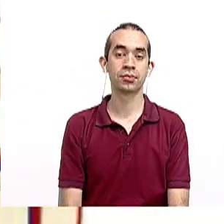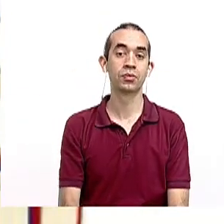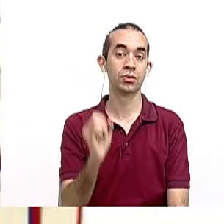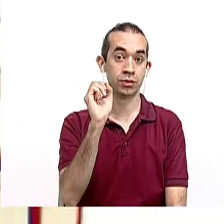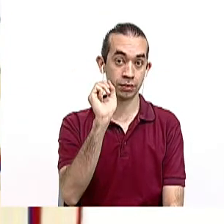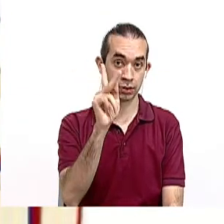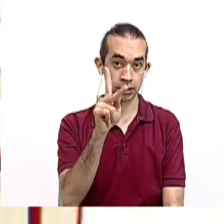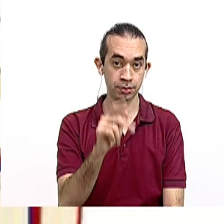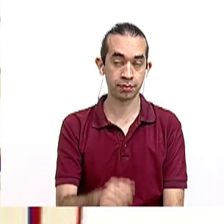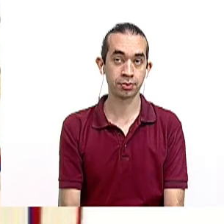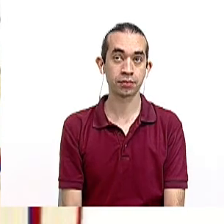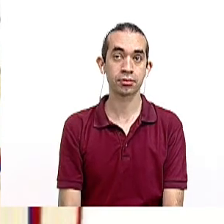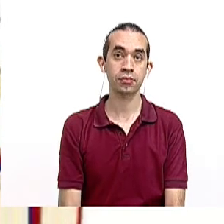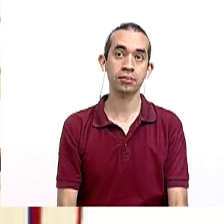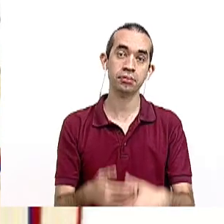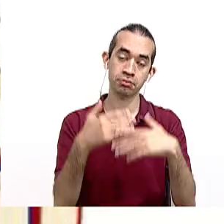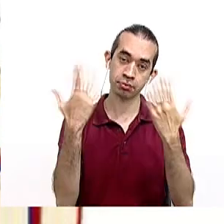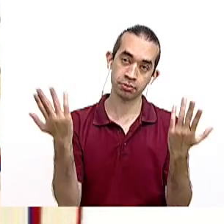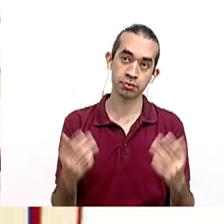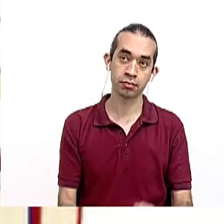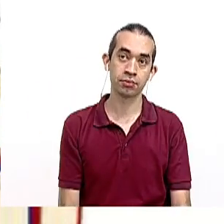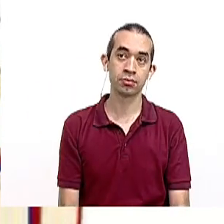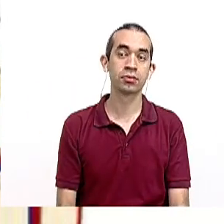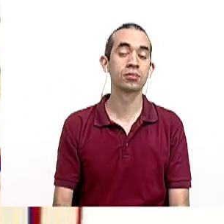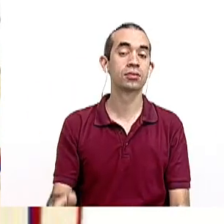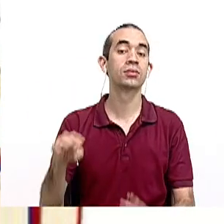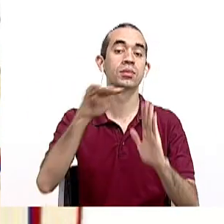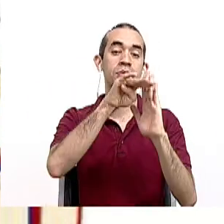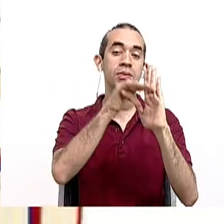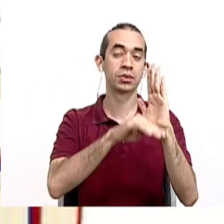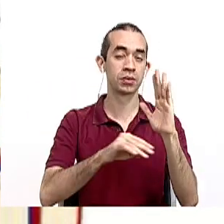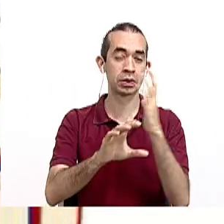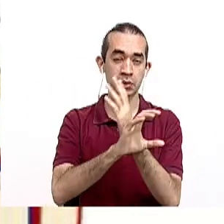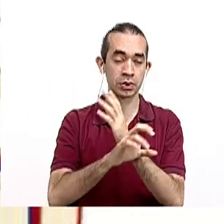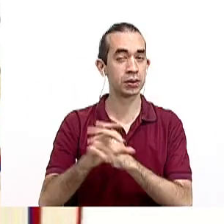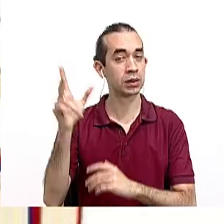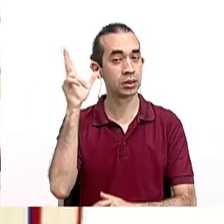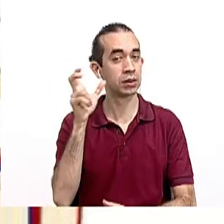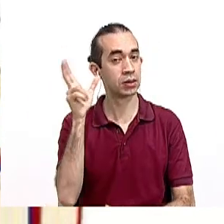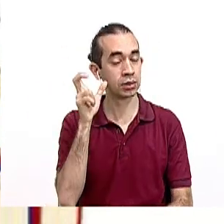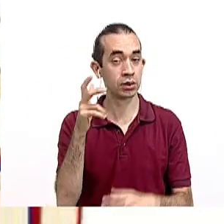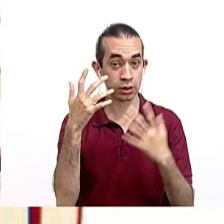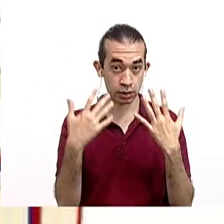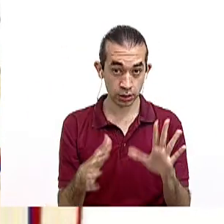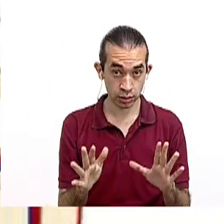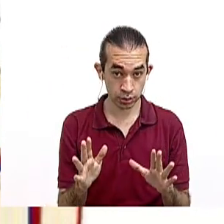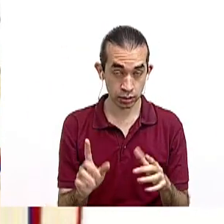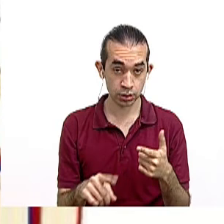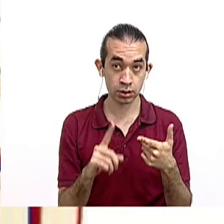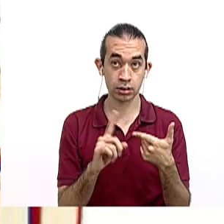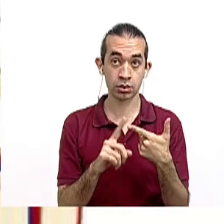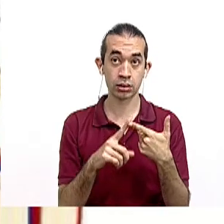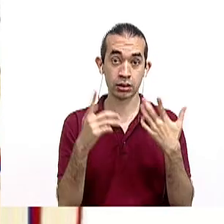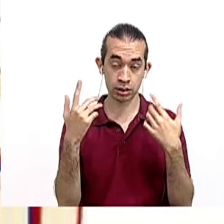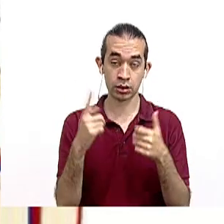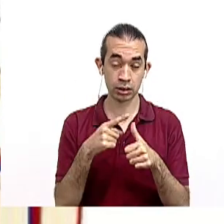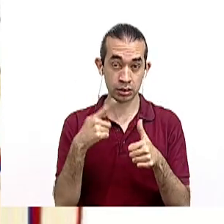Okay, so did you listen to the instructions carefully? Did you do that?